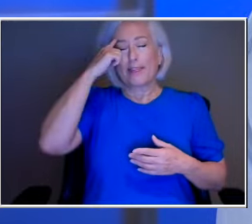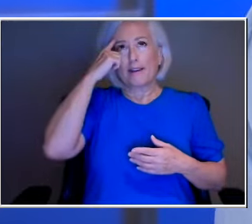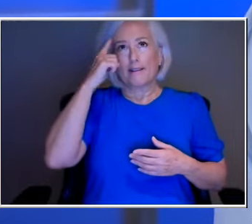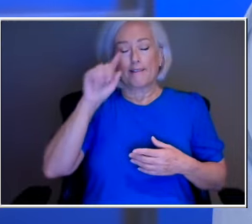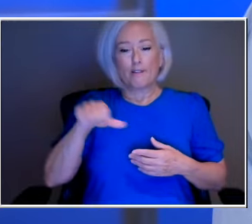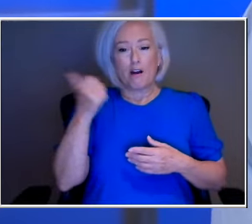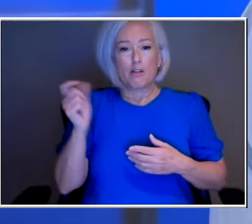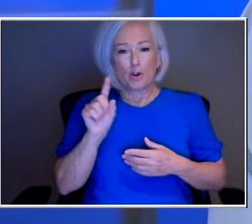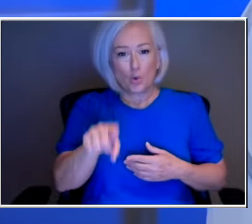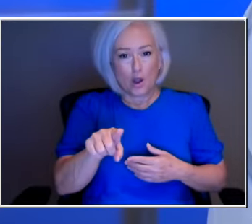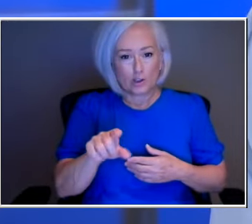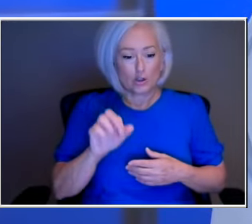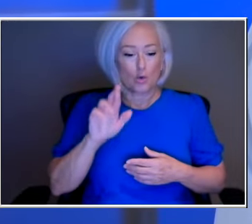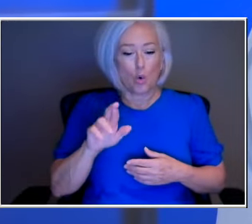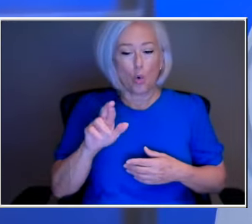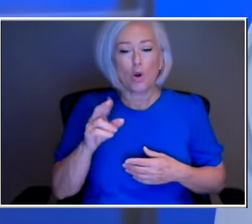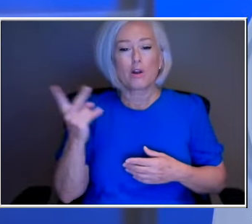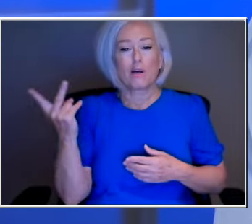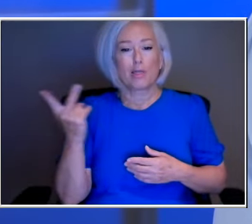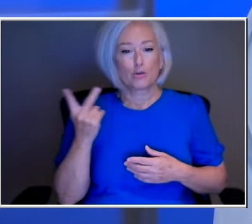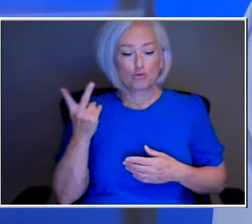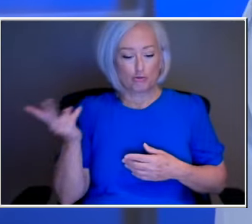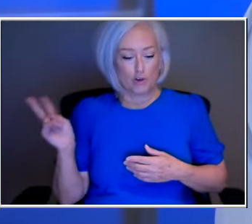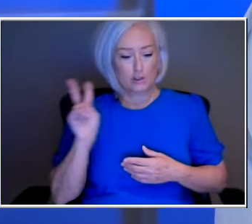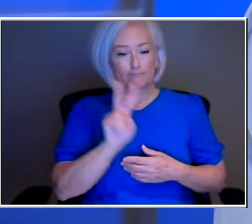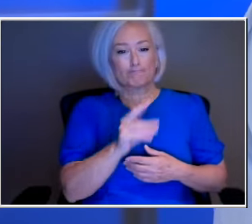heard. So one, she was a great